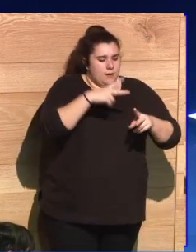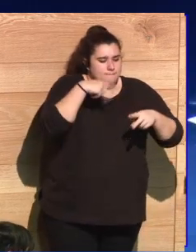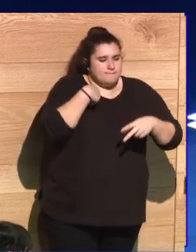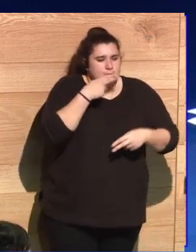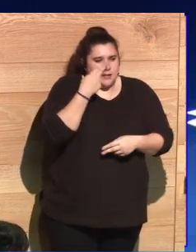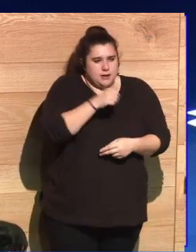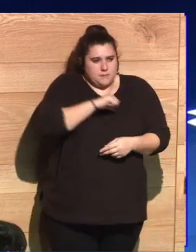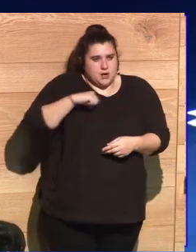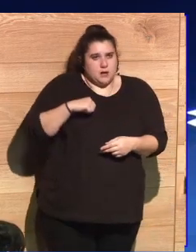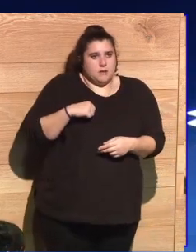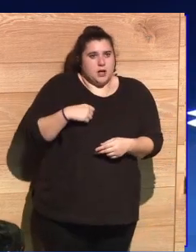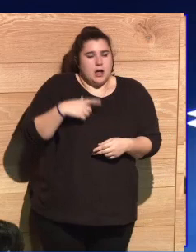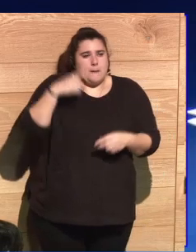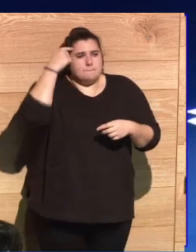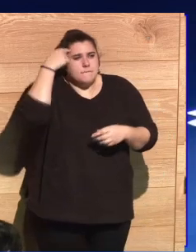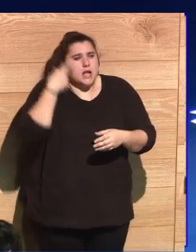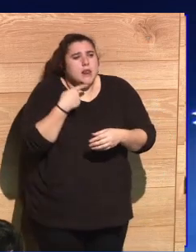drugs, and yet